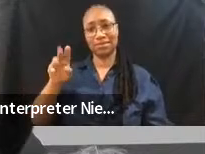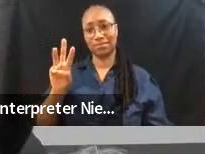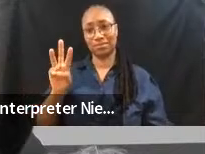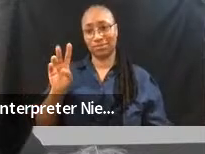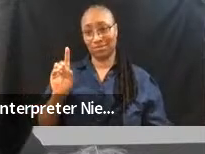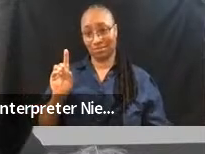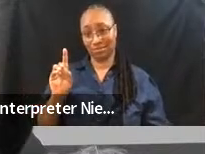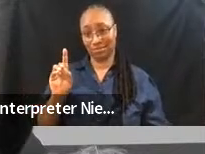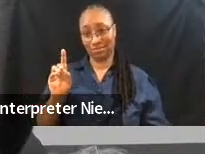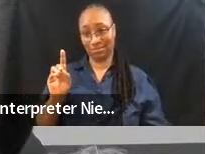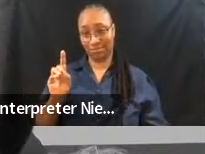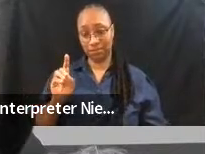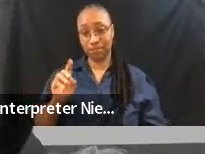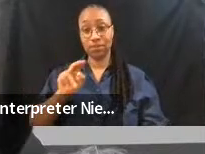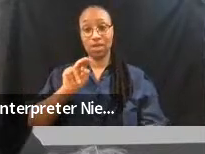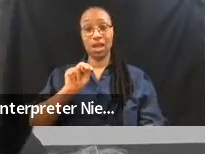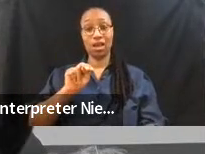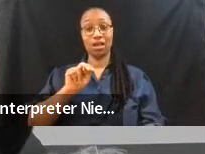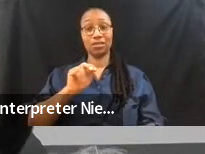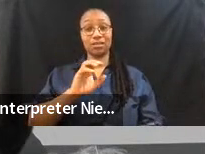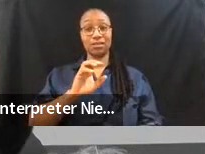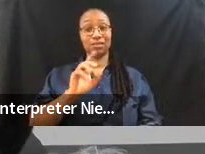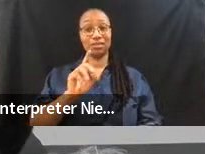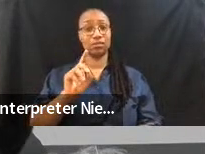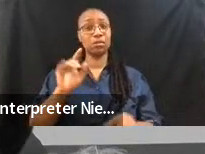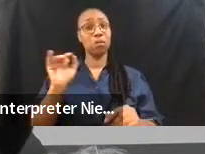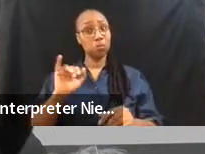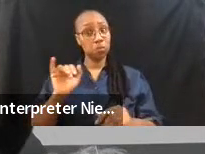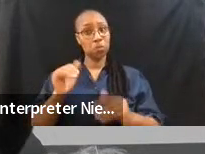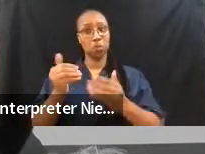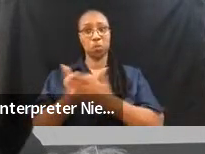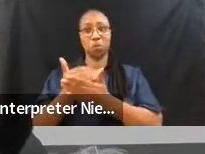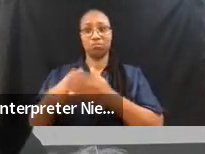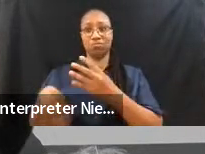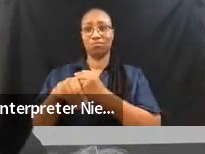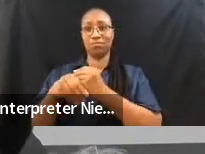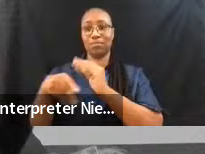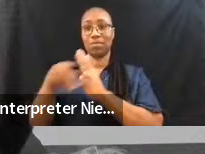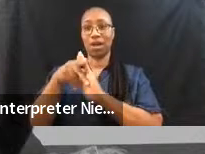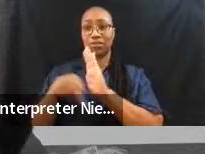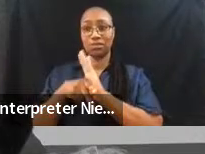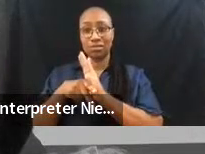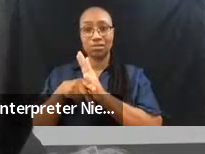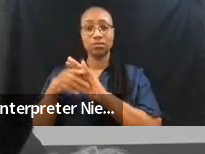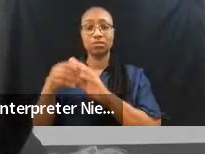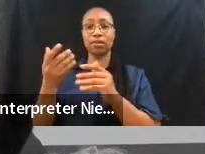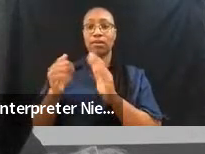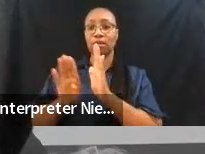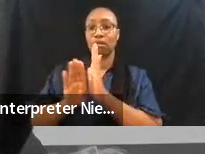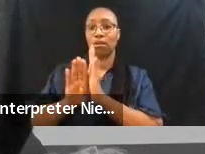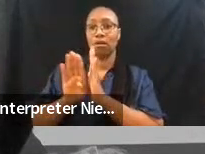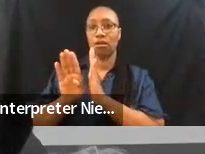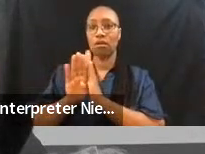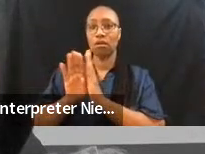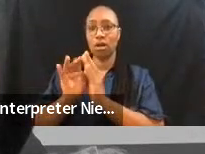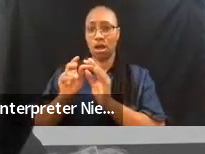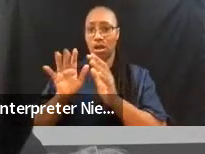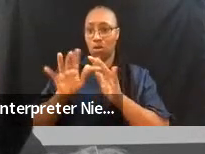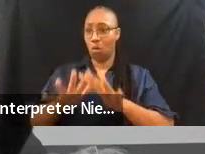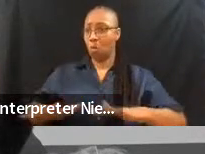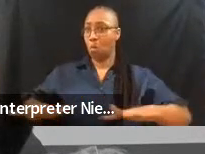and emerging policy issues affecting people with disabilities at all levels of government and in the private